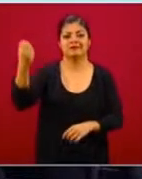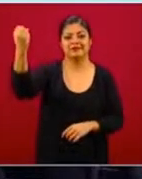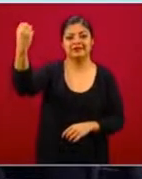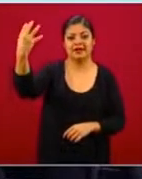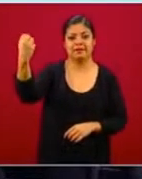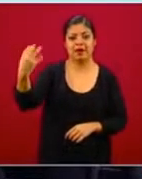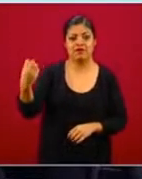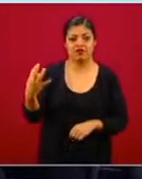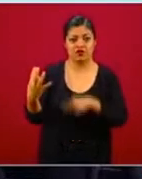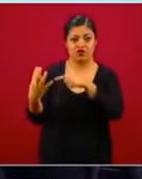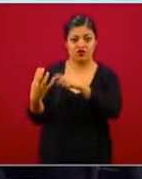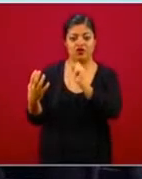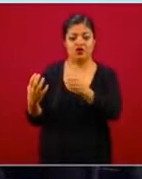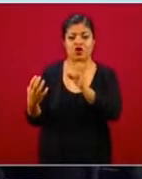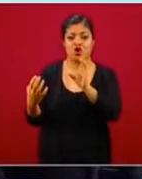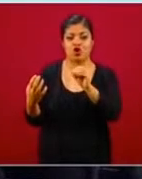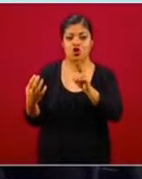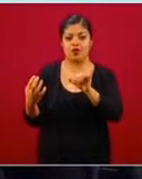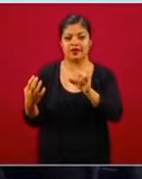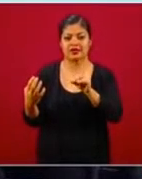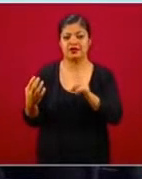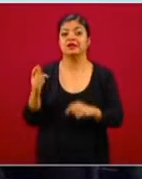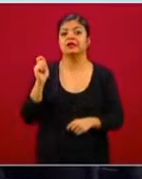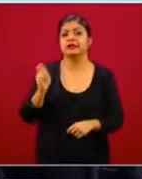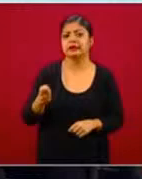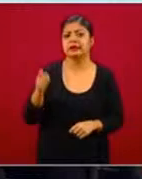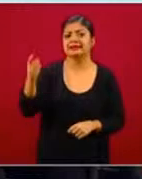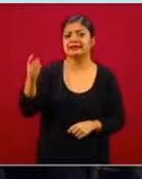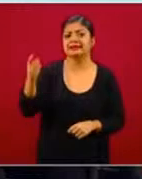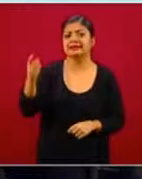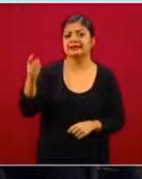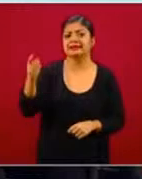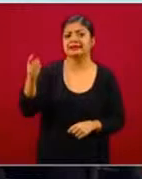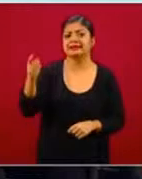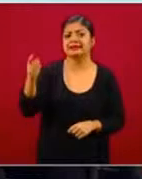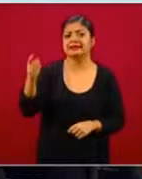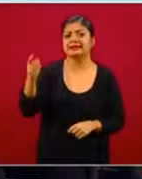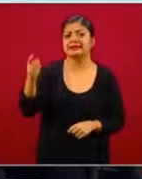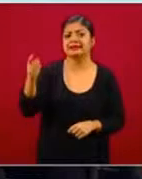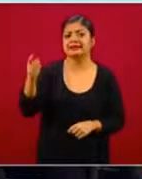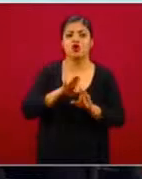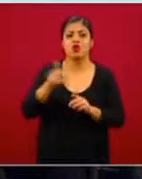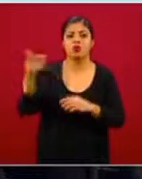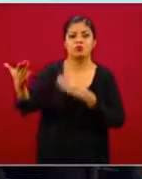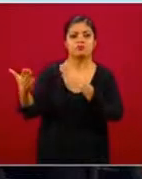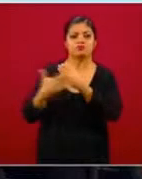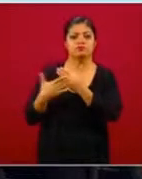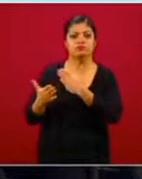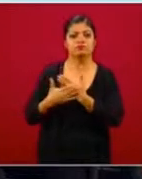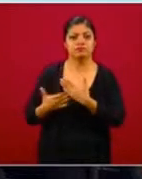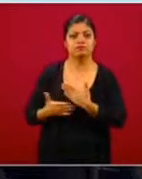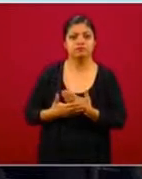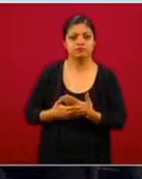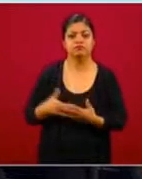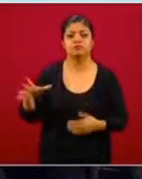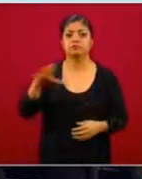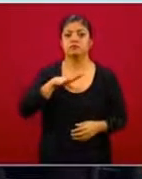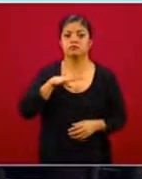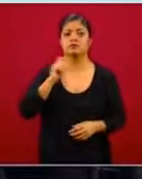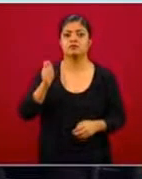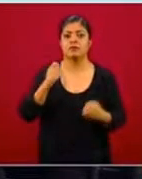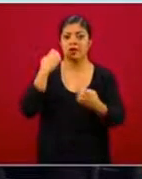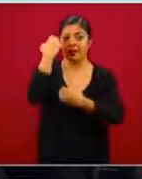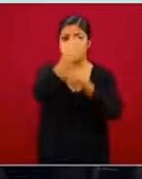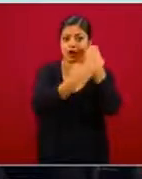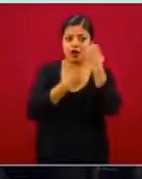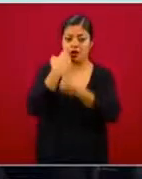new normal depends on the Risk Stoplight for COVID-19, which is a stoplight which, based